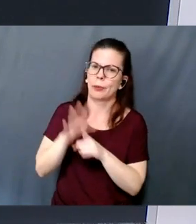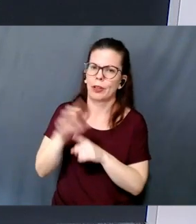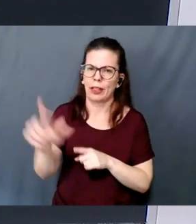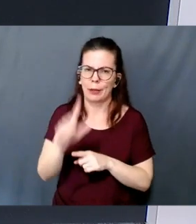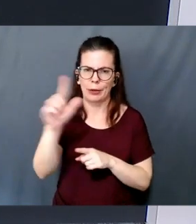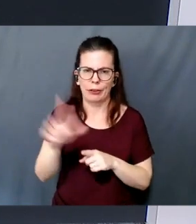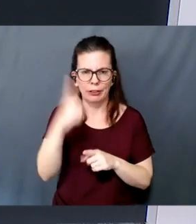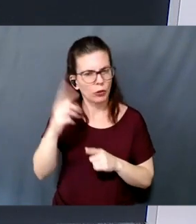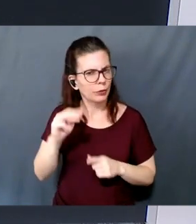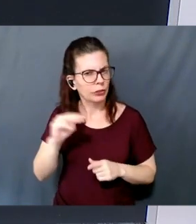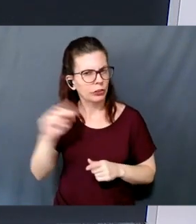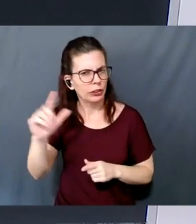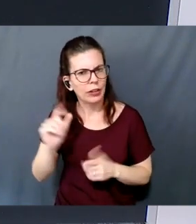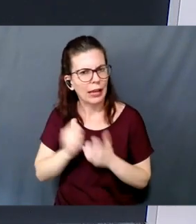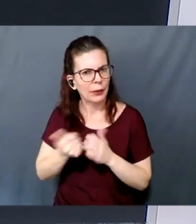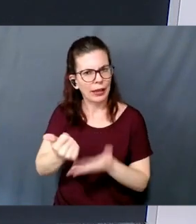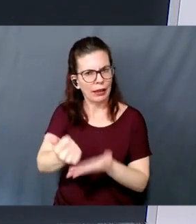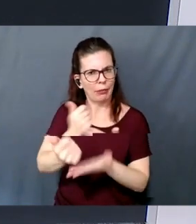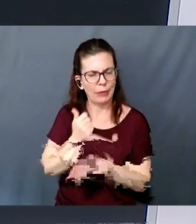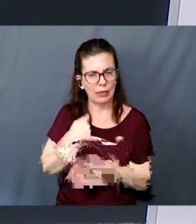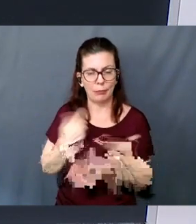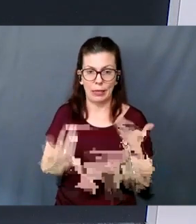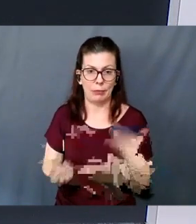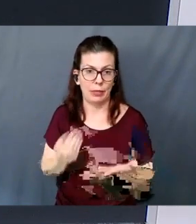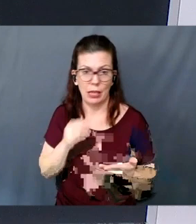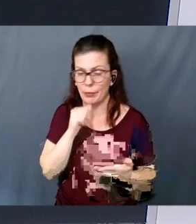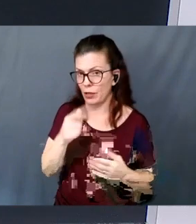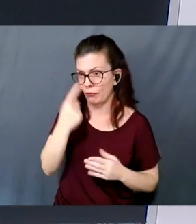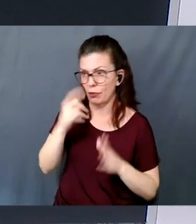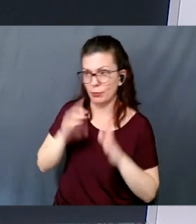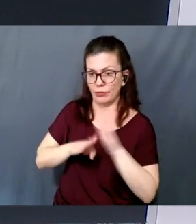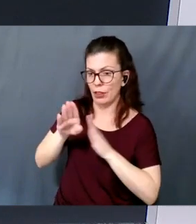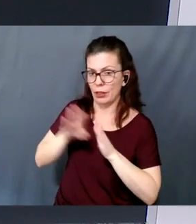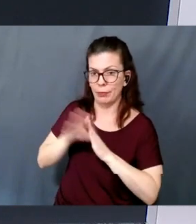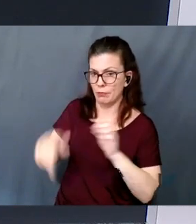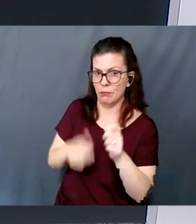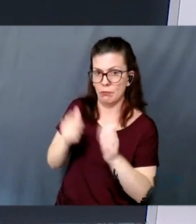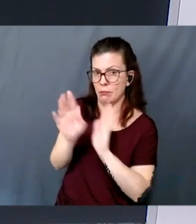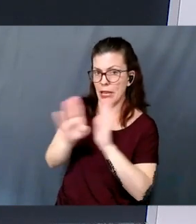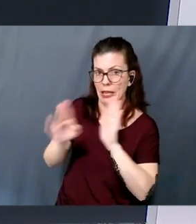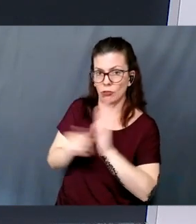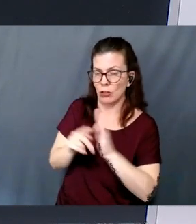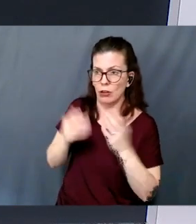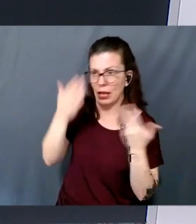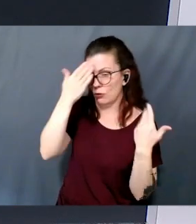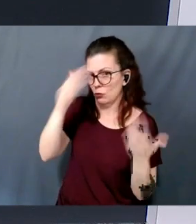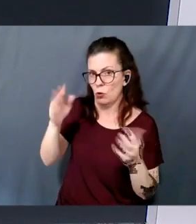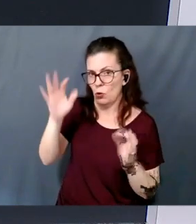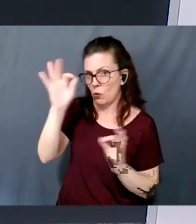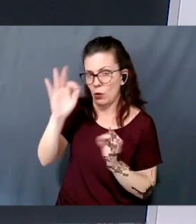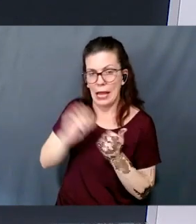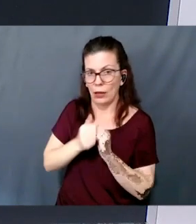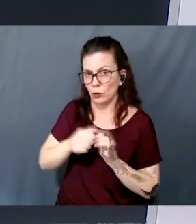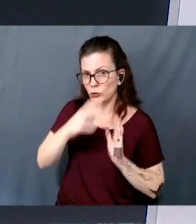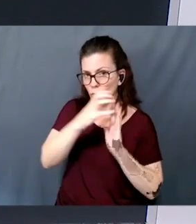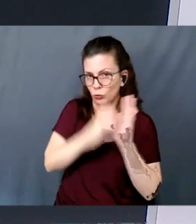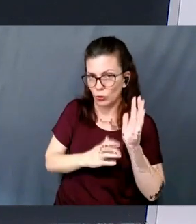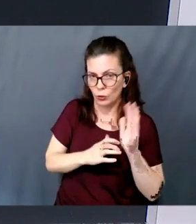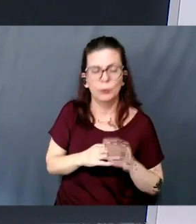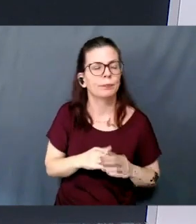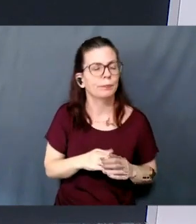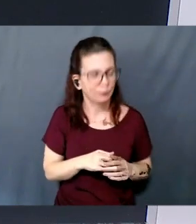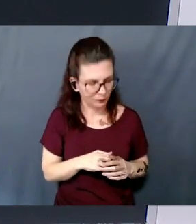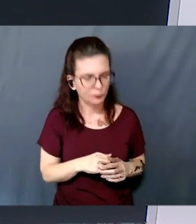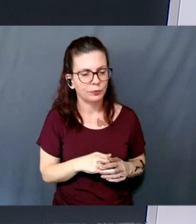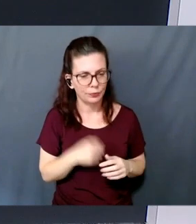somebody that might not come from a development background or doesn't know how to write this code? Yeah, so because so I'm excited for the